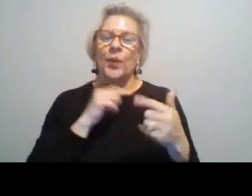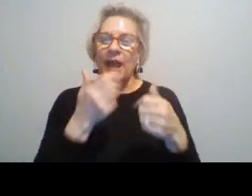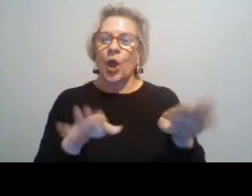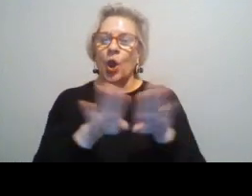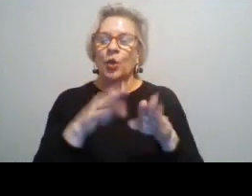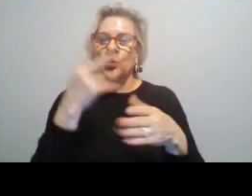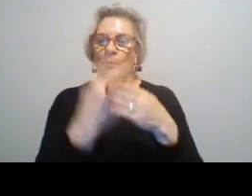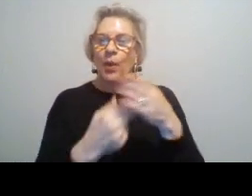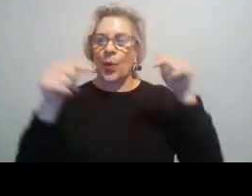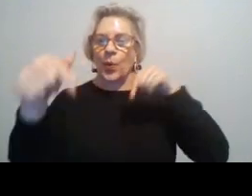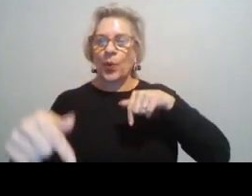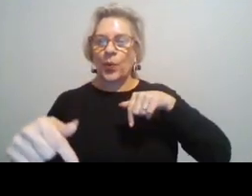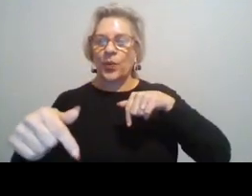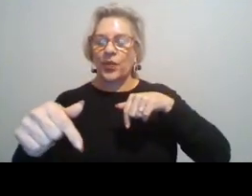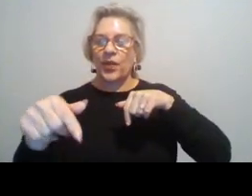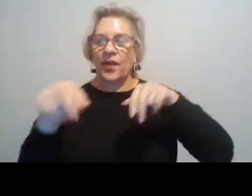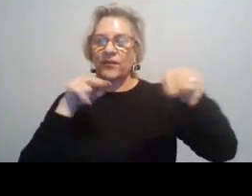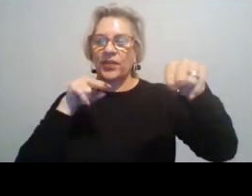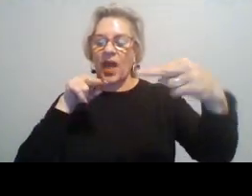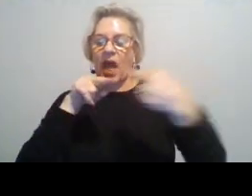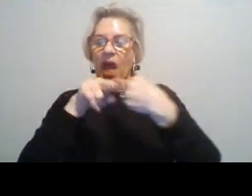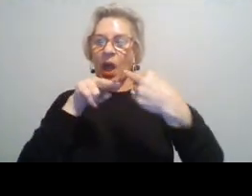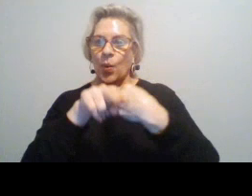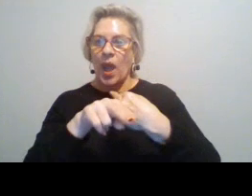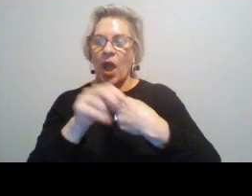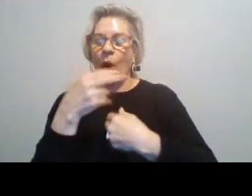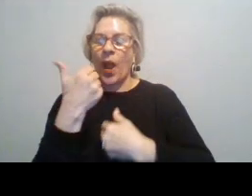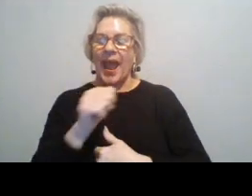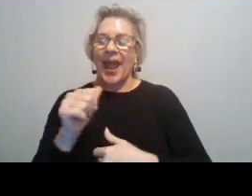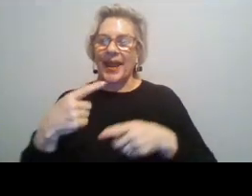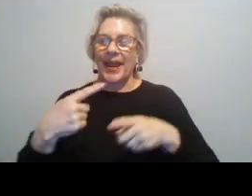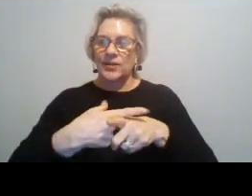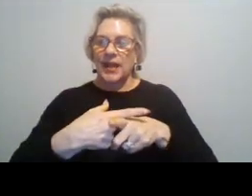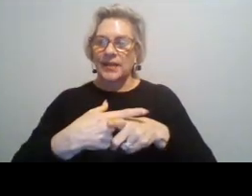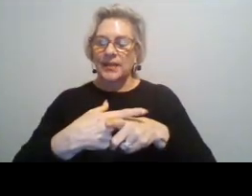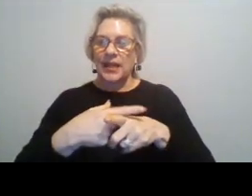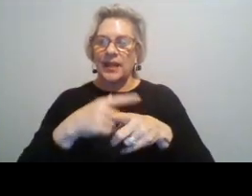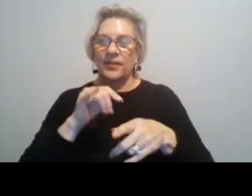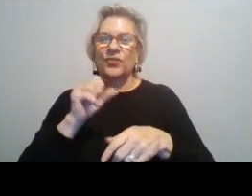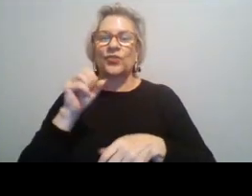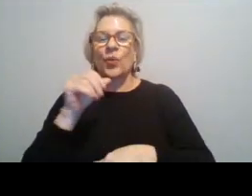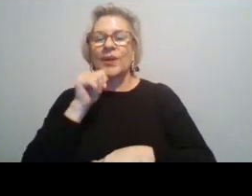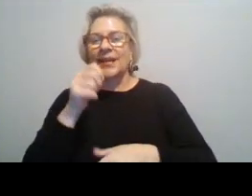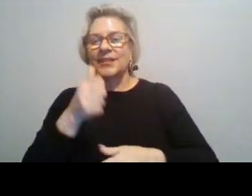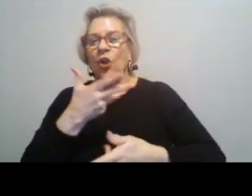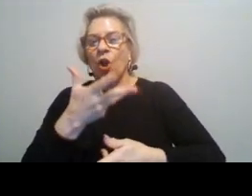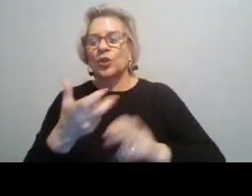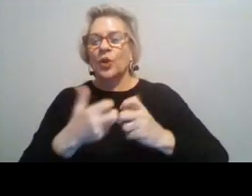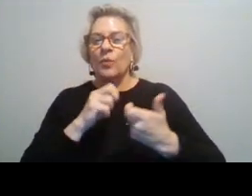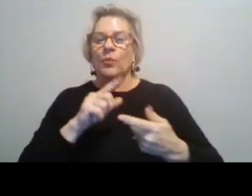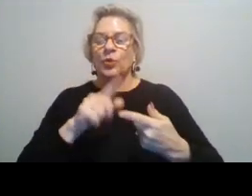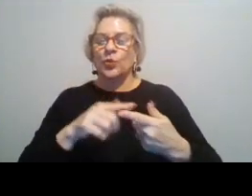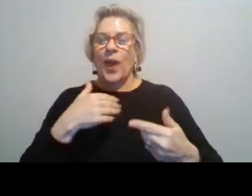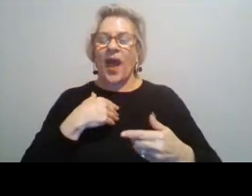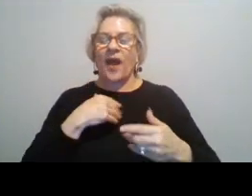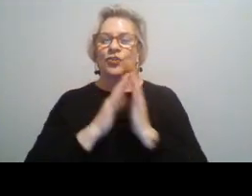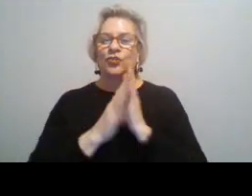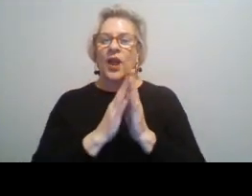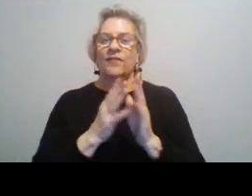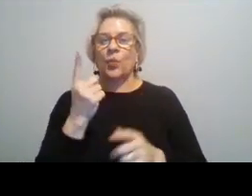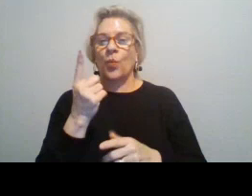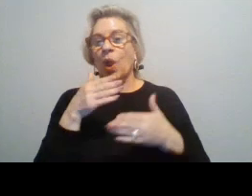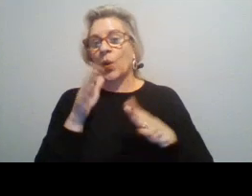sides of the highway at each end and any intersecting points that would cause a problem, and run traffic one way.